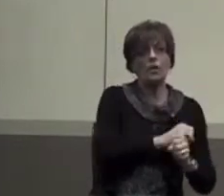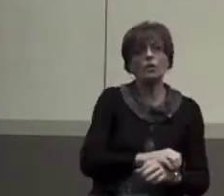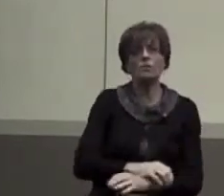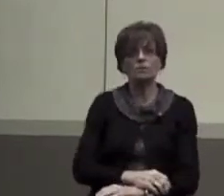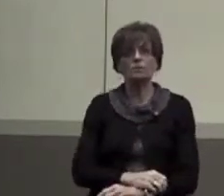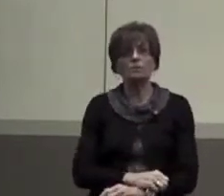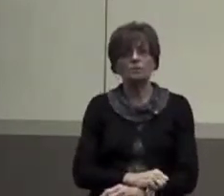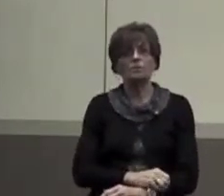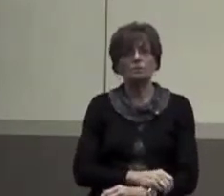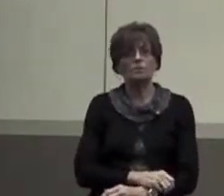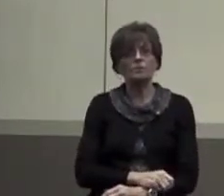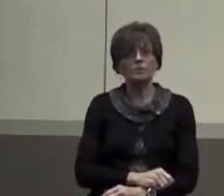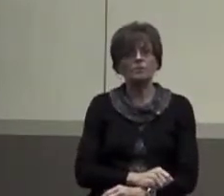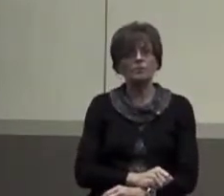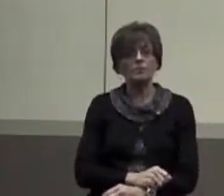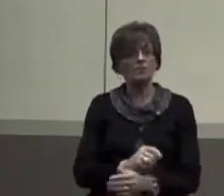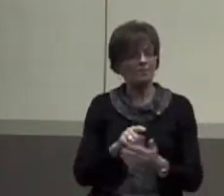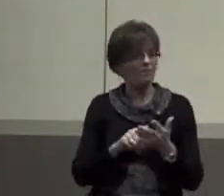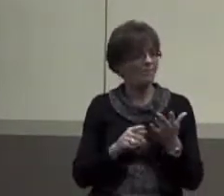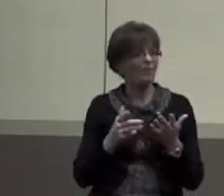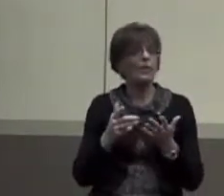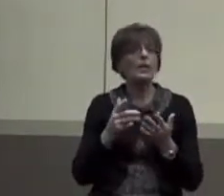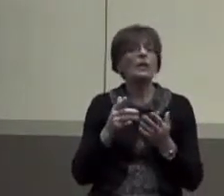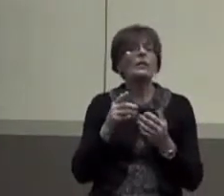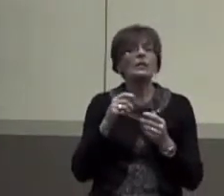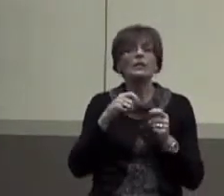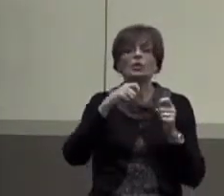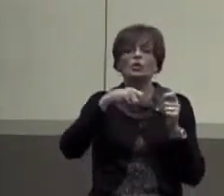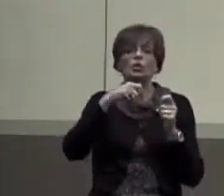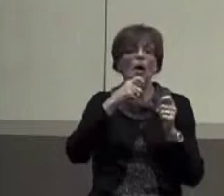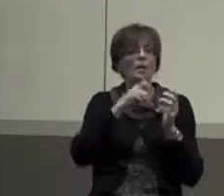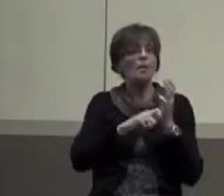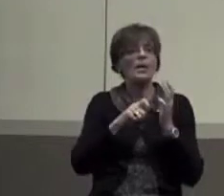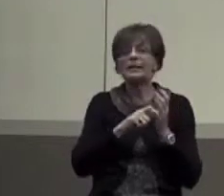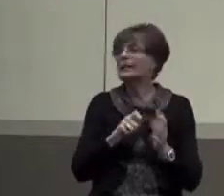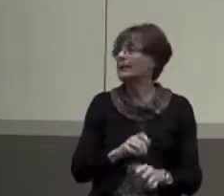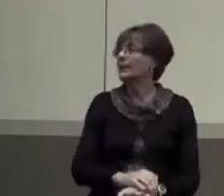Trying to think if there's anything else. How to sharpen a pencil is always one that I did.